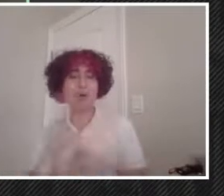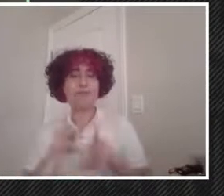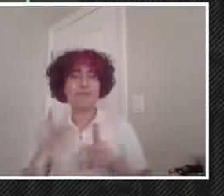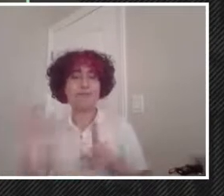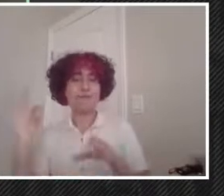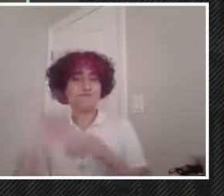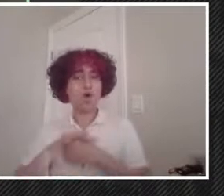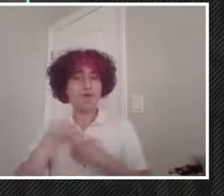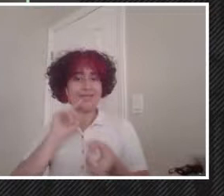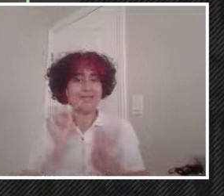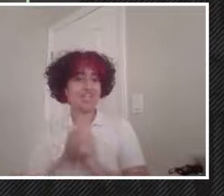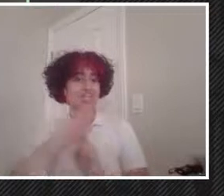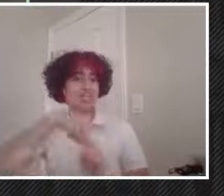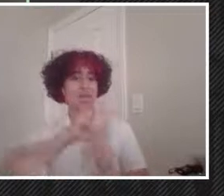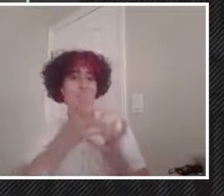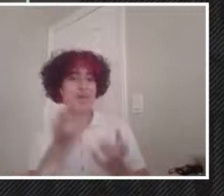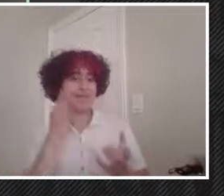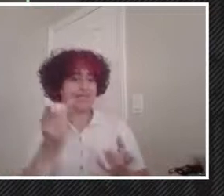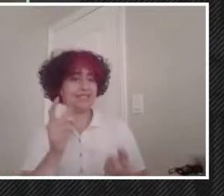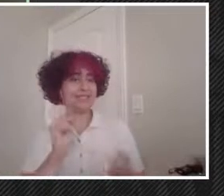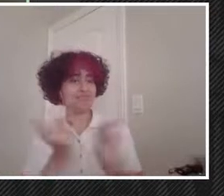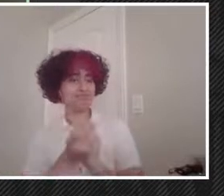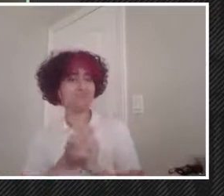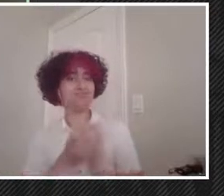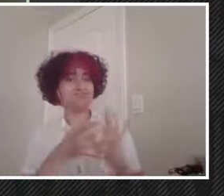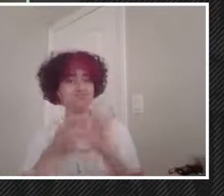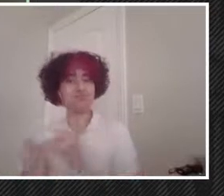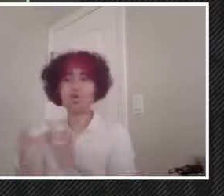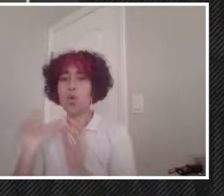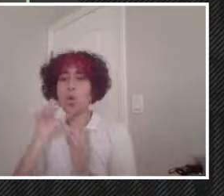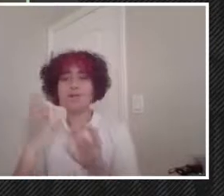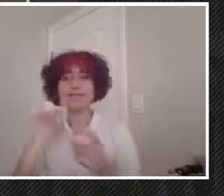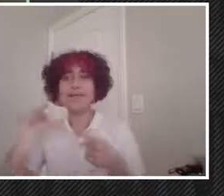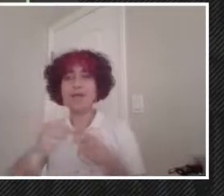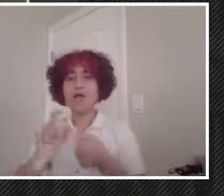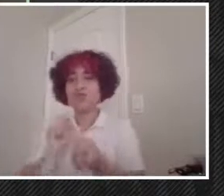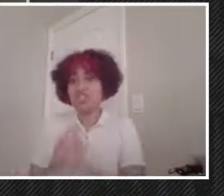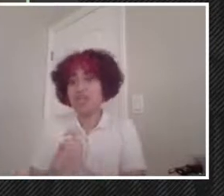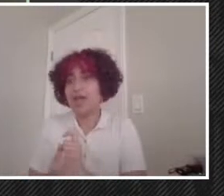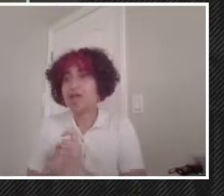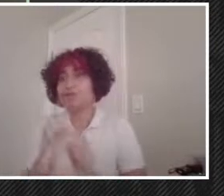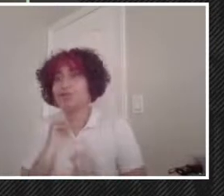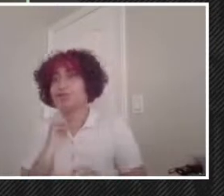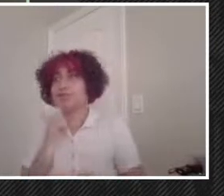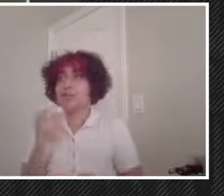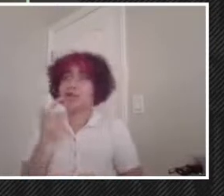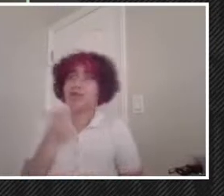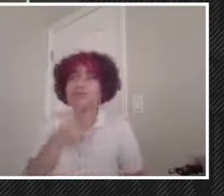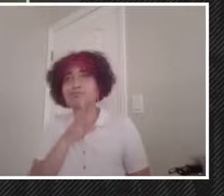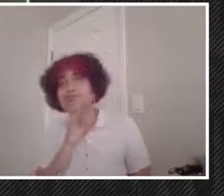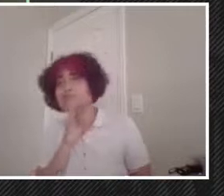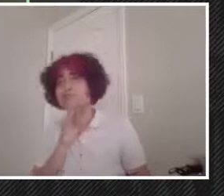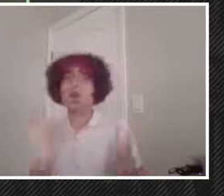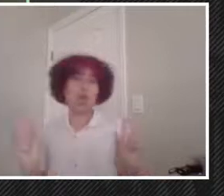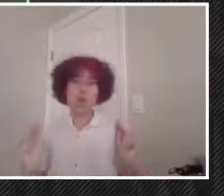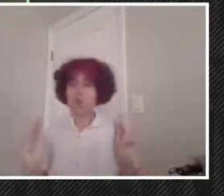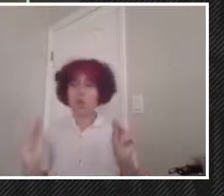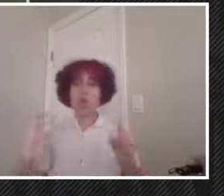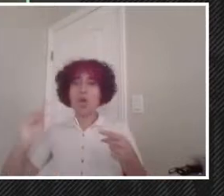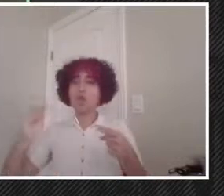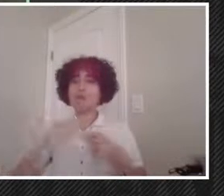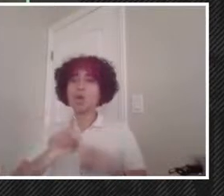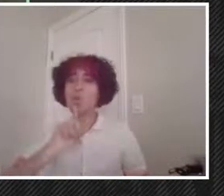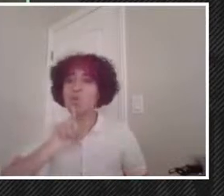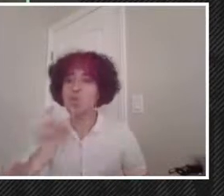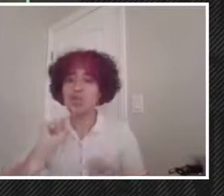wasn't about rhetoric or just happenstance and pomp and hamperstance. It was about real change, quantifiable